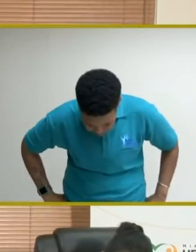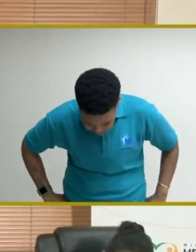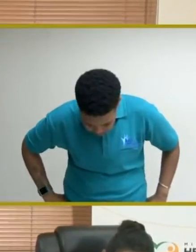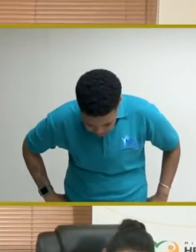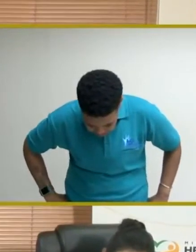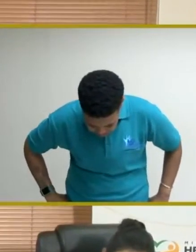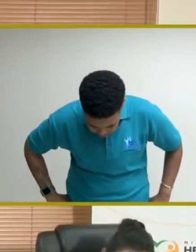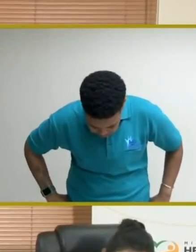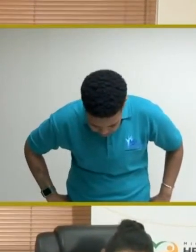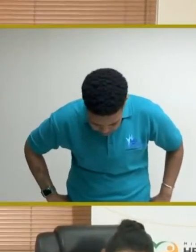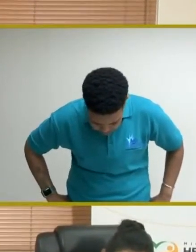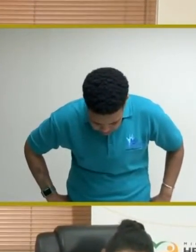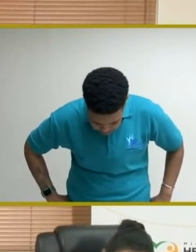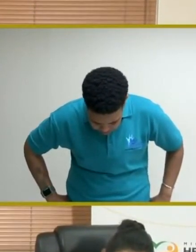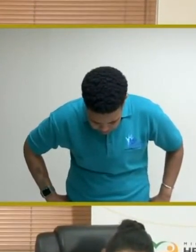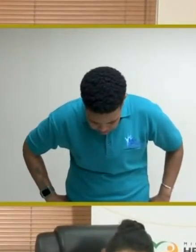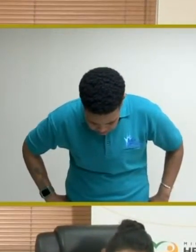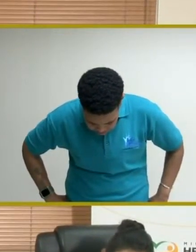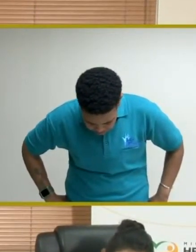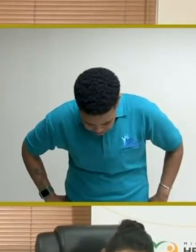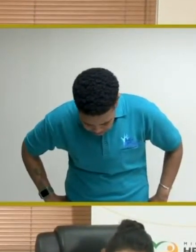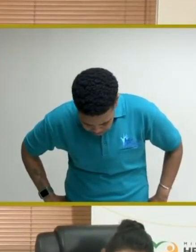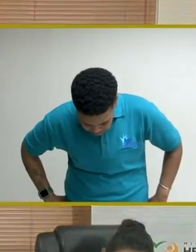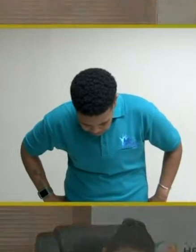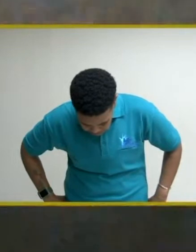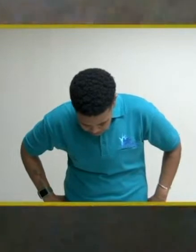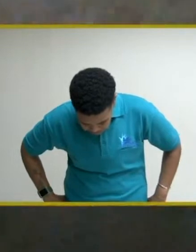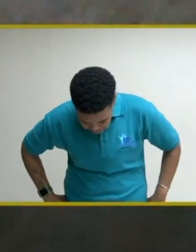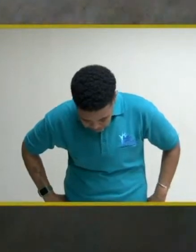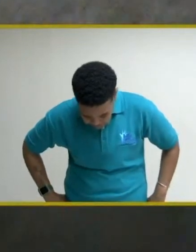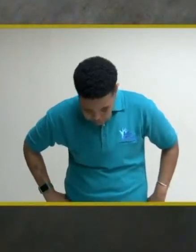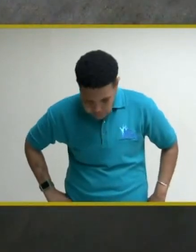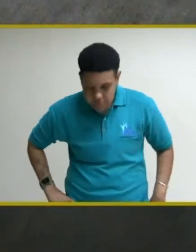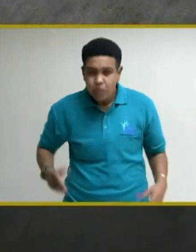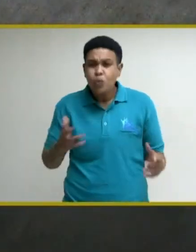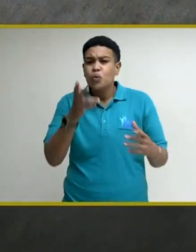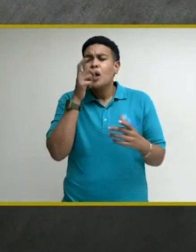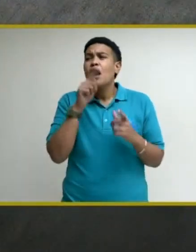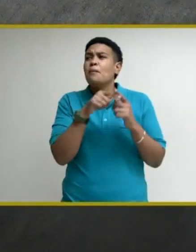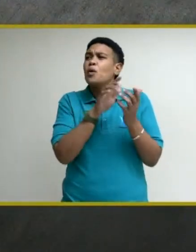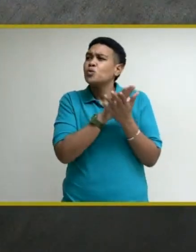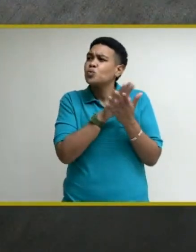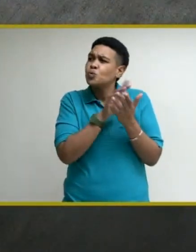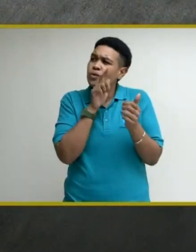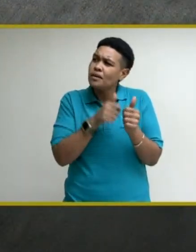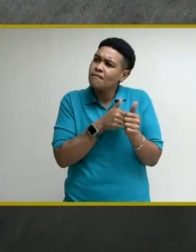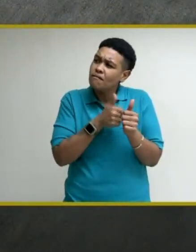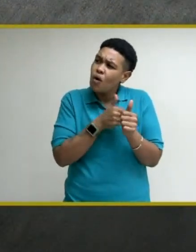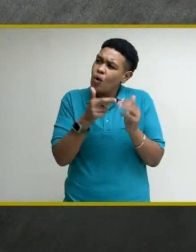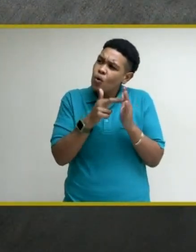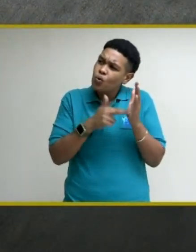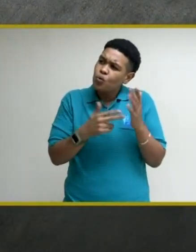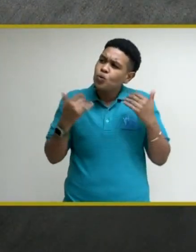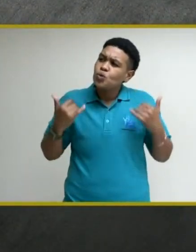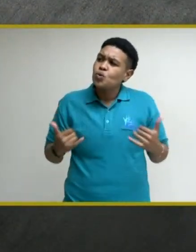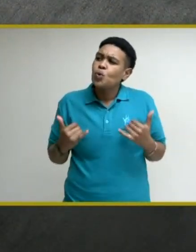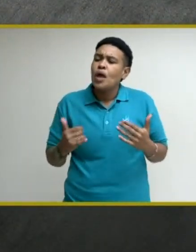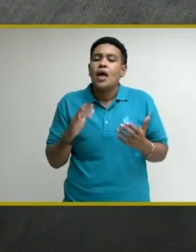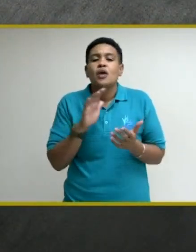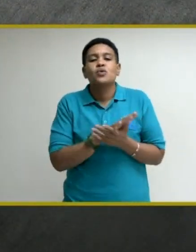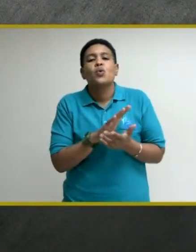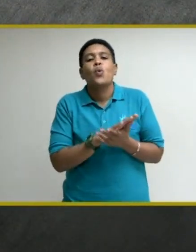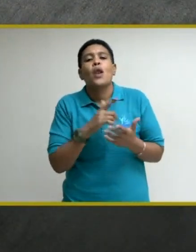as to the extent to which they're following the protocols? Today, a particular school held a